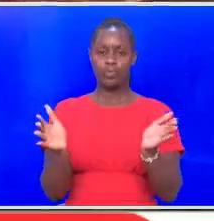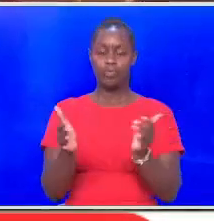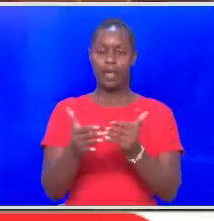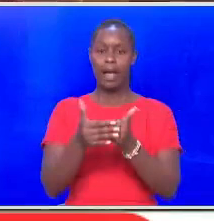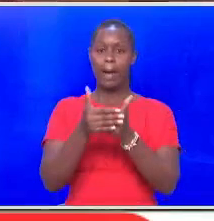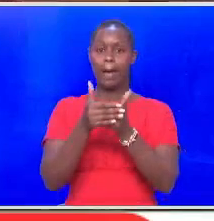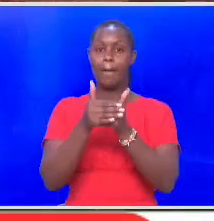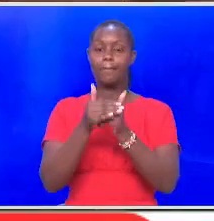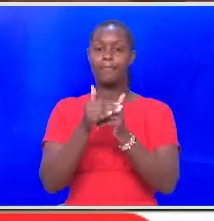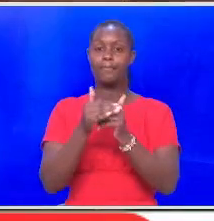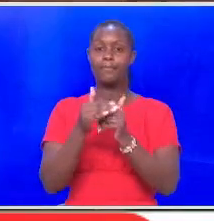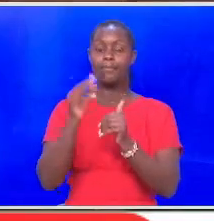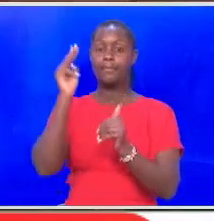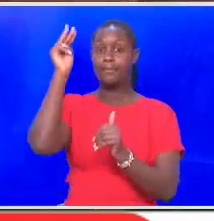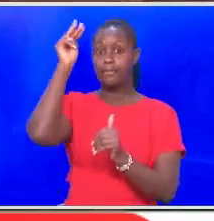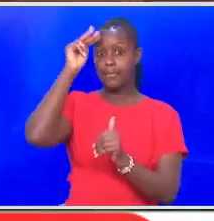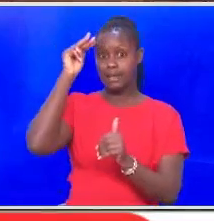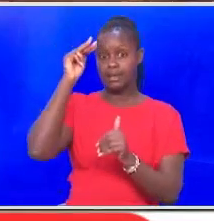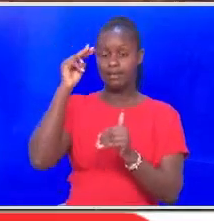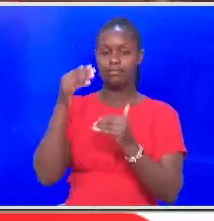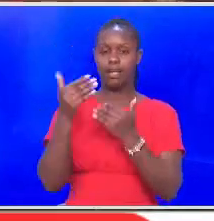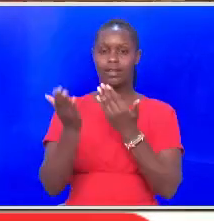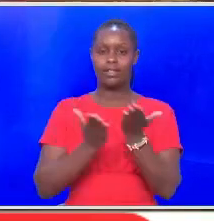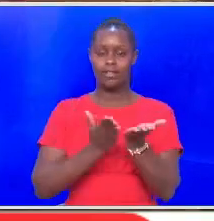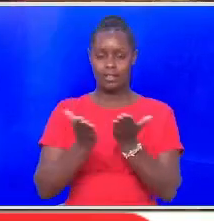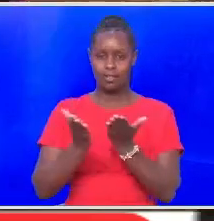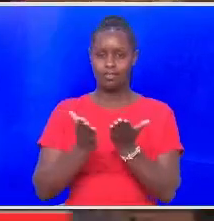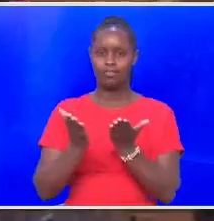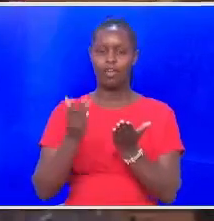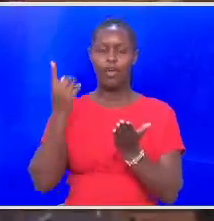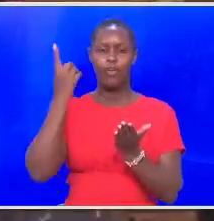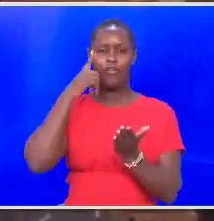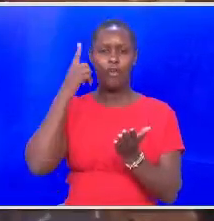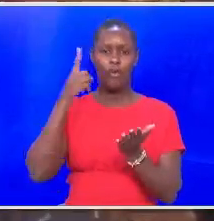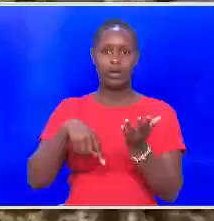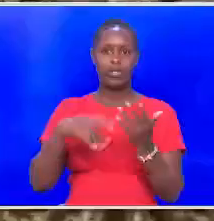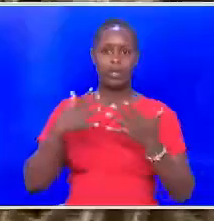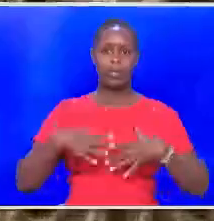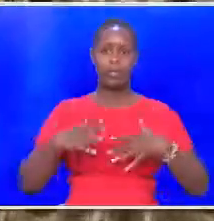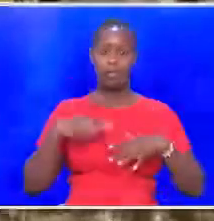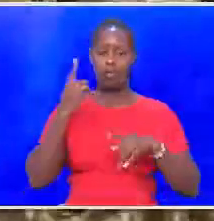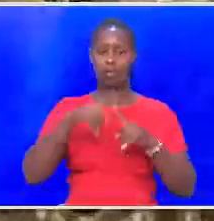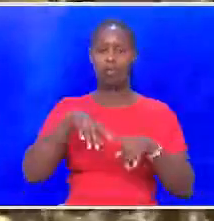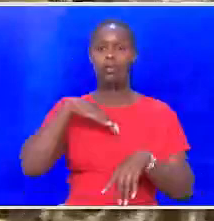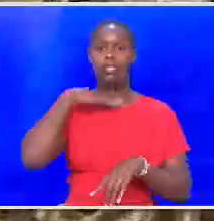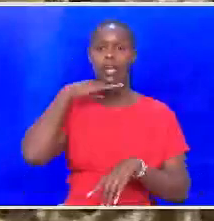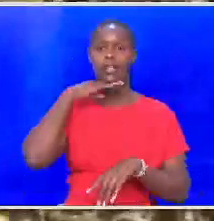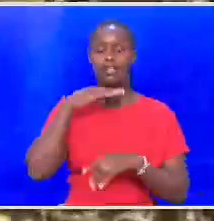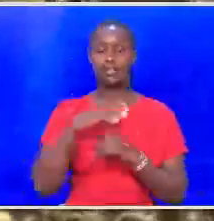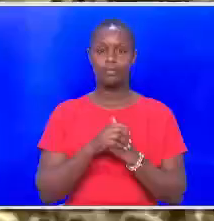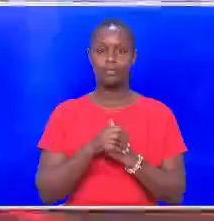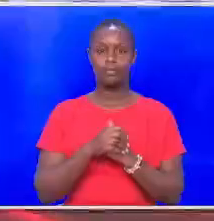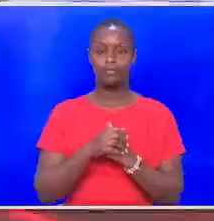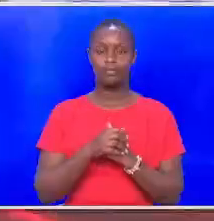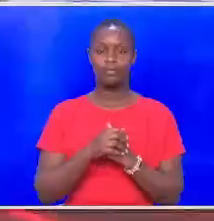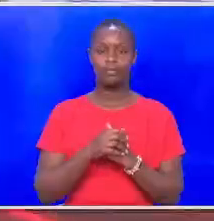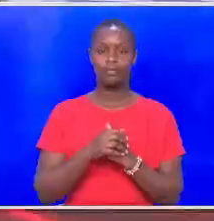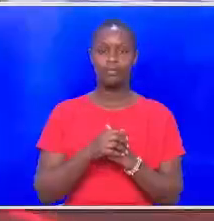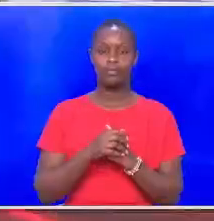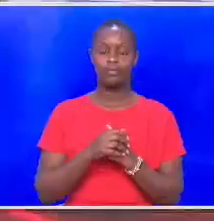service to remember the souls of our departed countrymen and women. Vera Alberta, TV47.